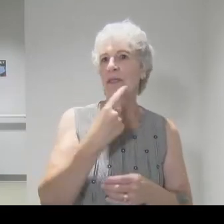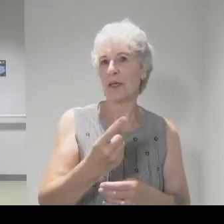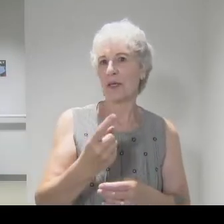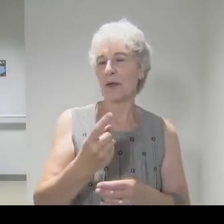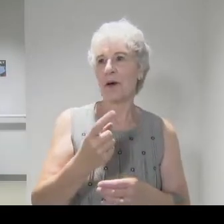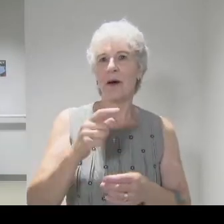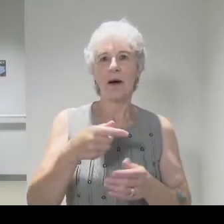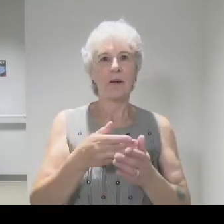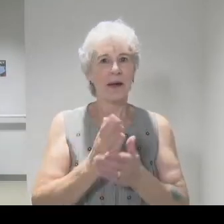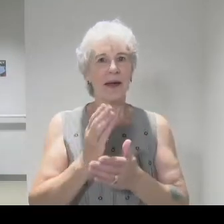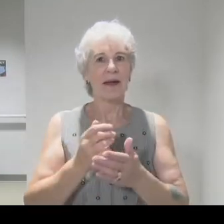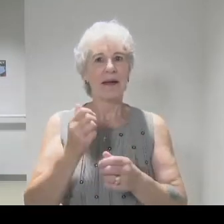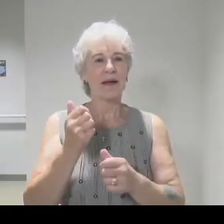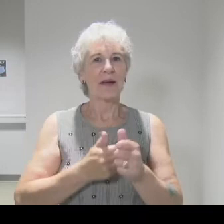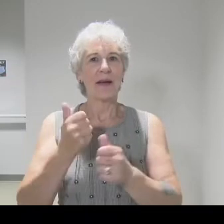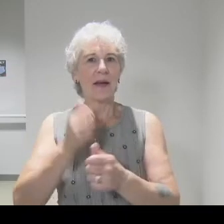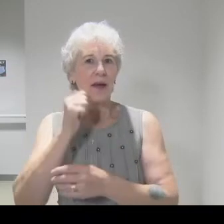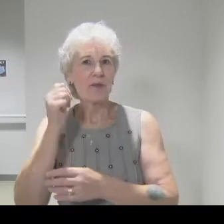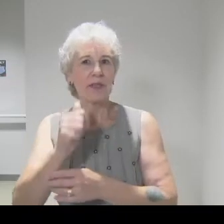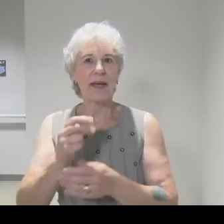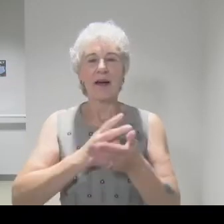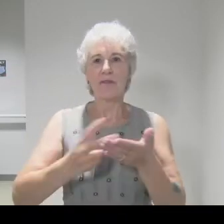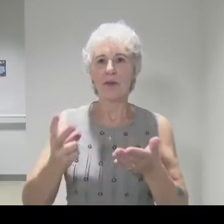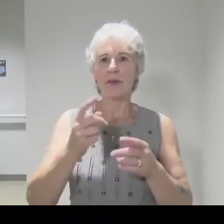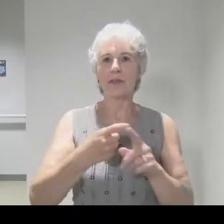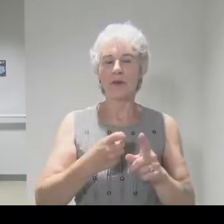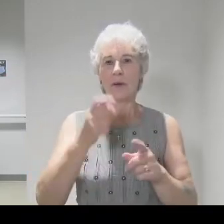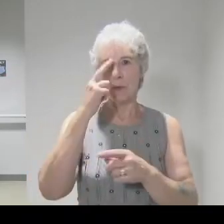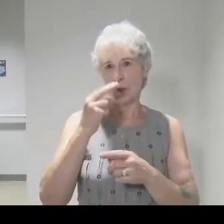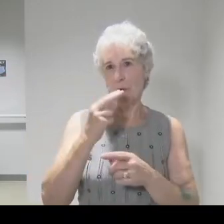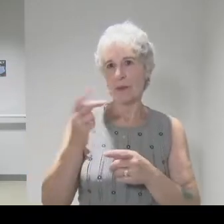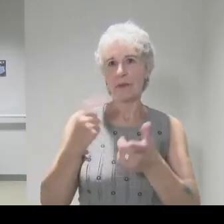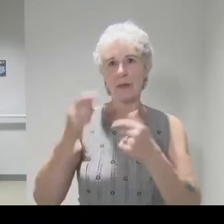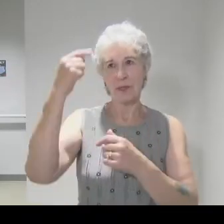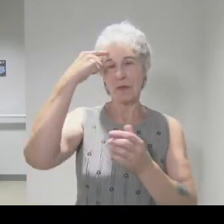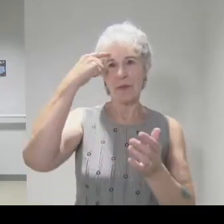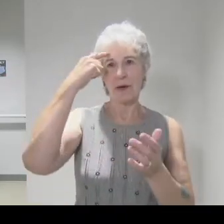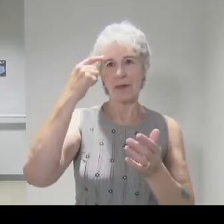from Romans comes flashing across my mind, even when I don't want to hear it.